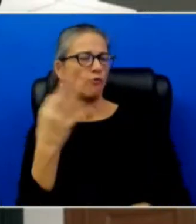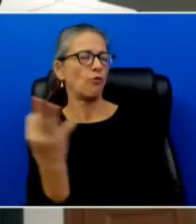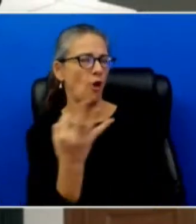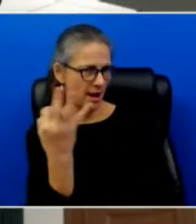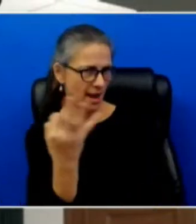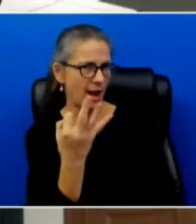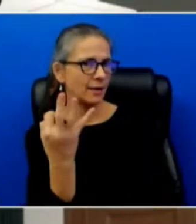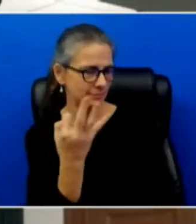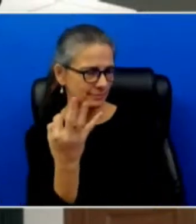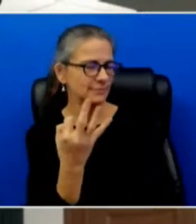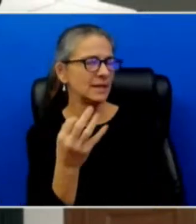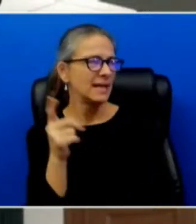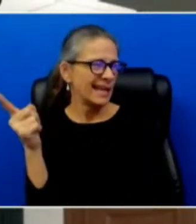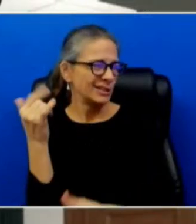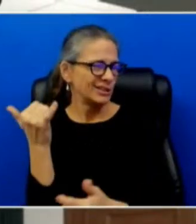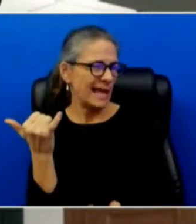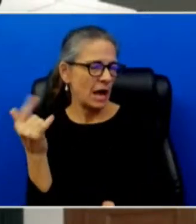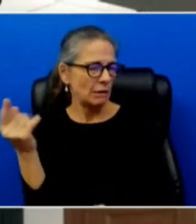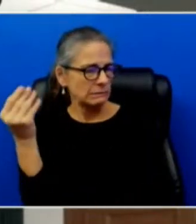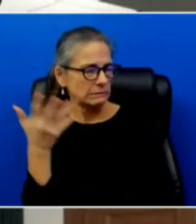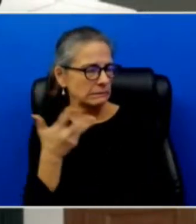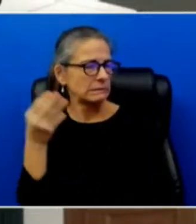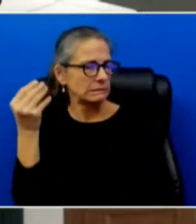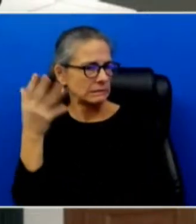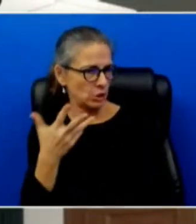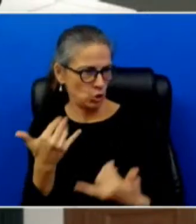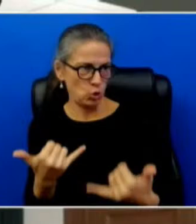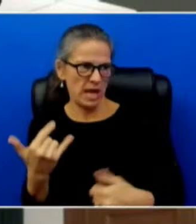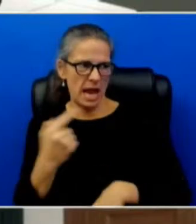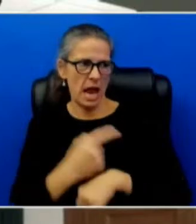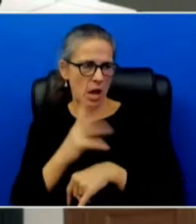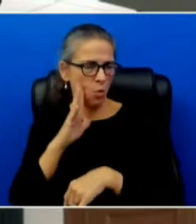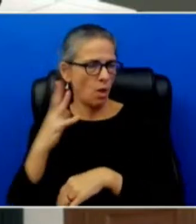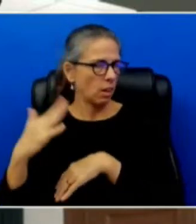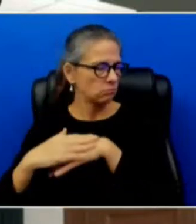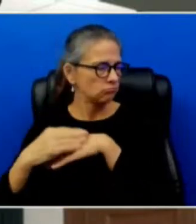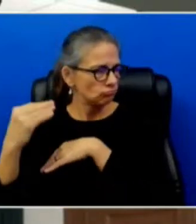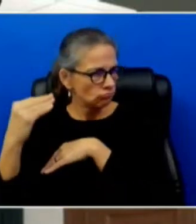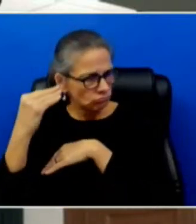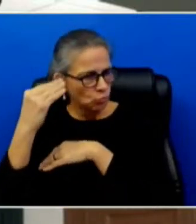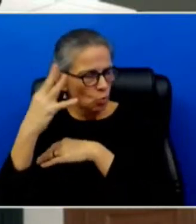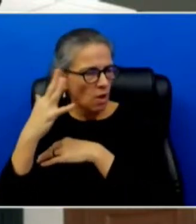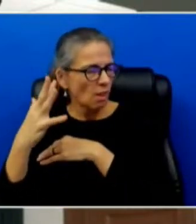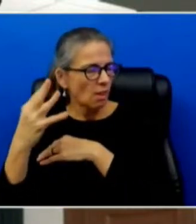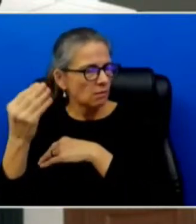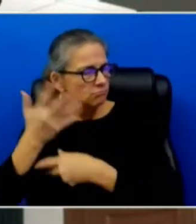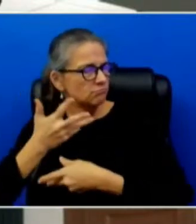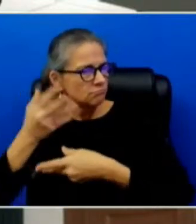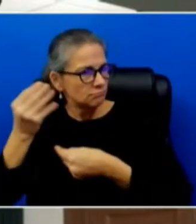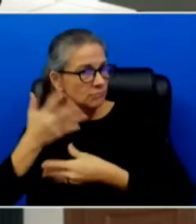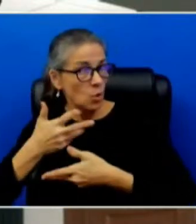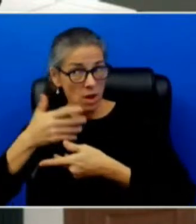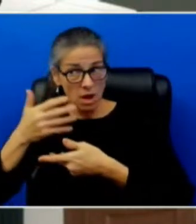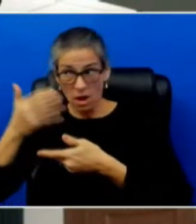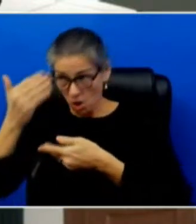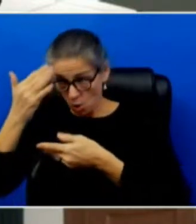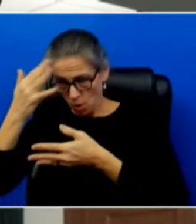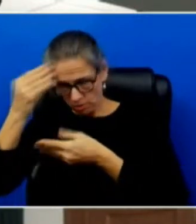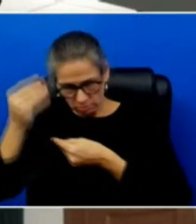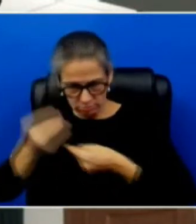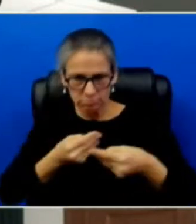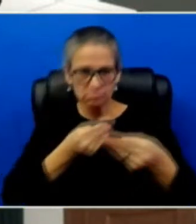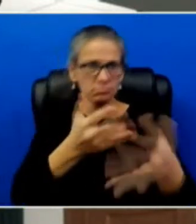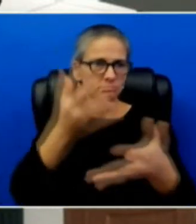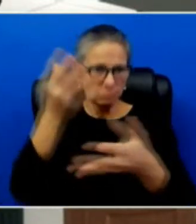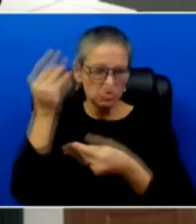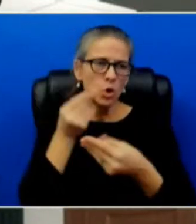first briefing on that later today, so we'll be providing more information as the week goes on. But I'd say I've